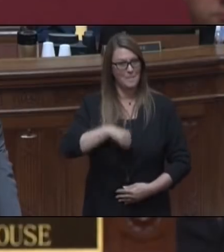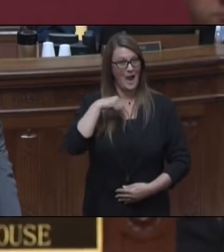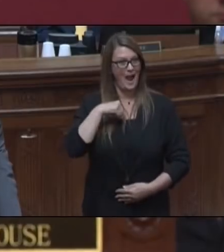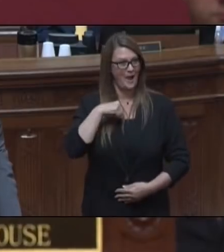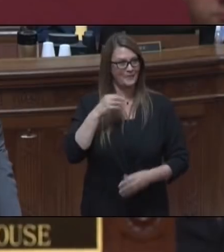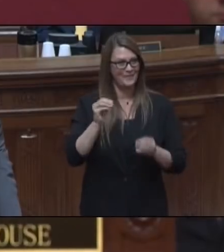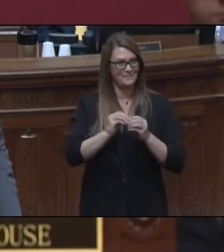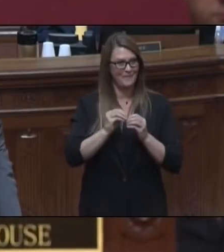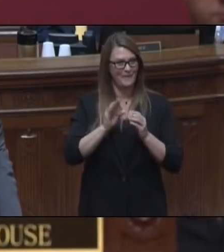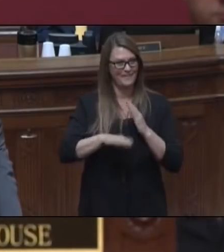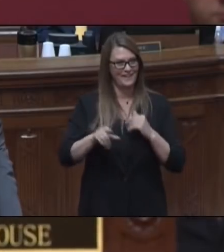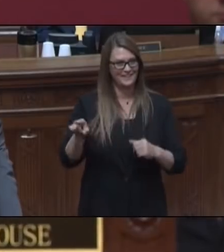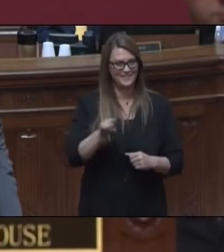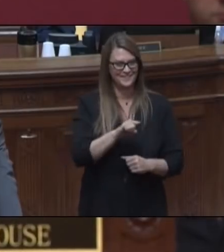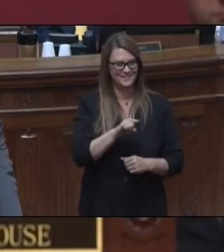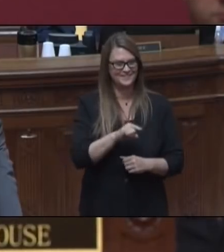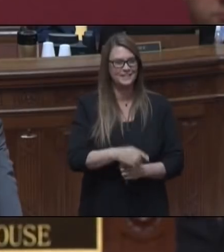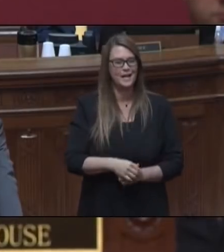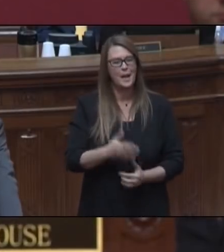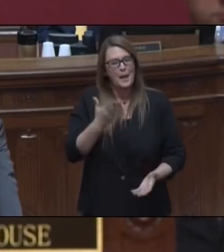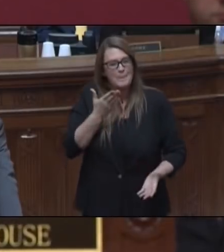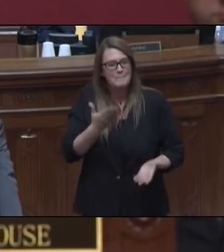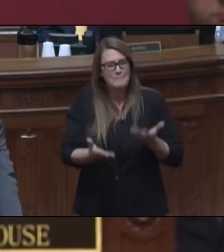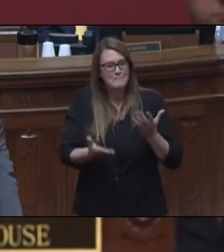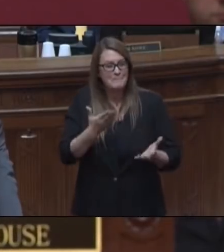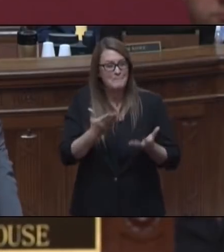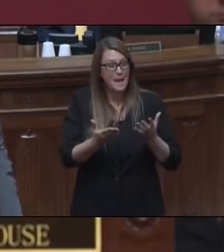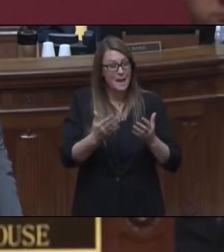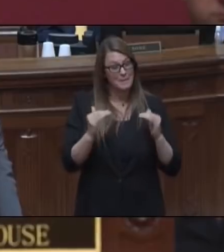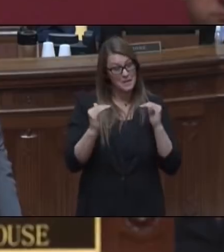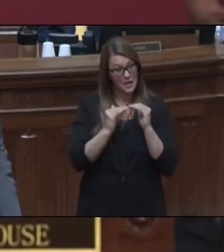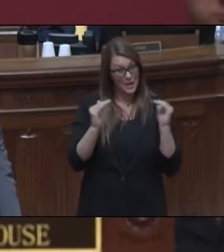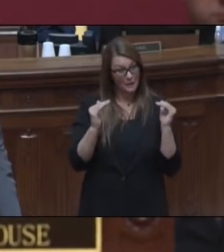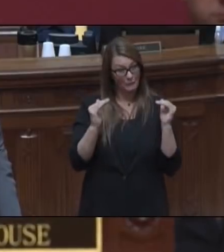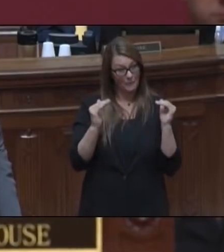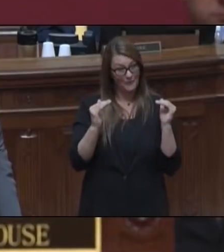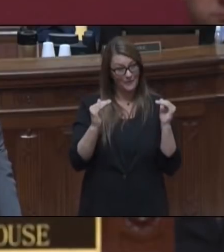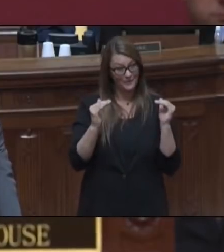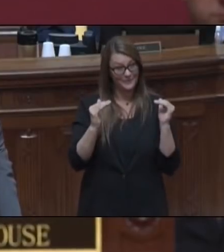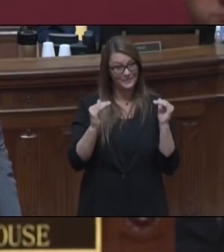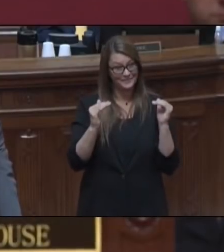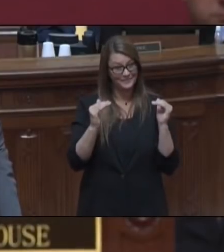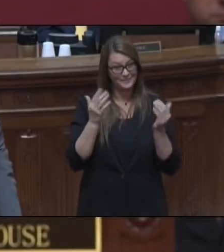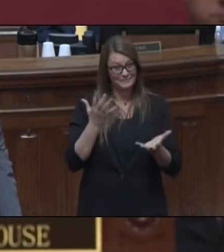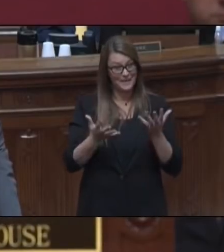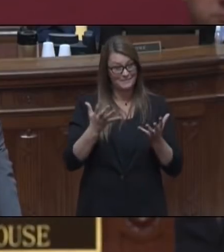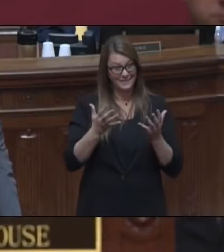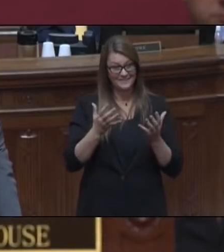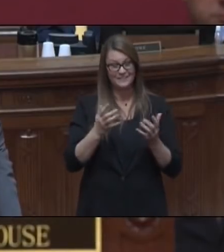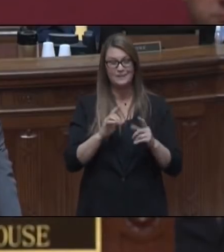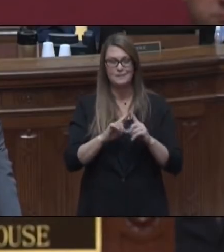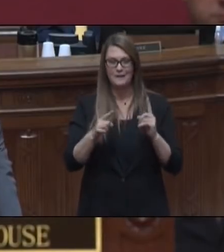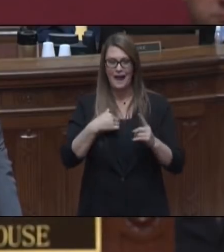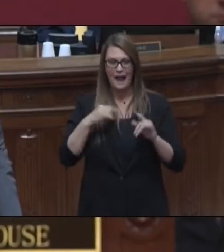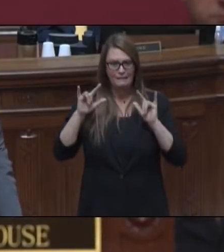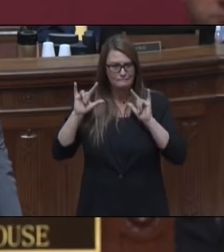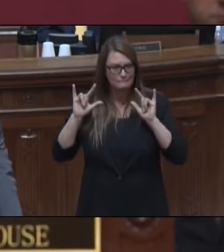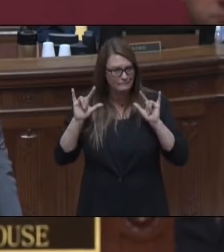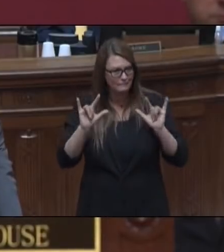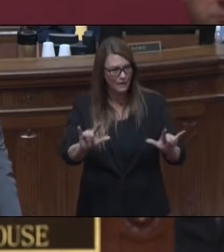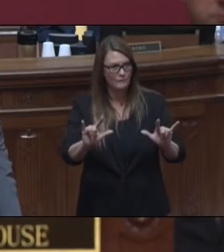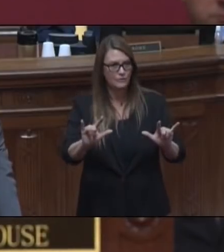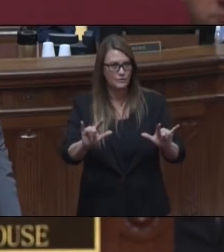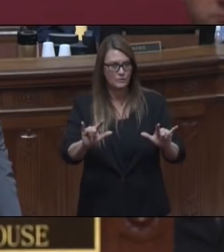Now, there may be somebody that ties me for the proudest, but I love you and I love